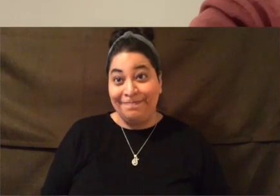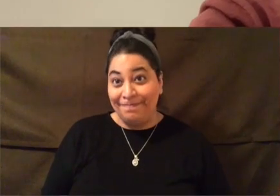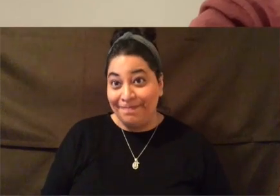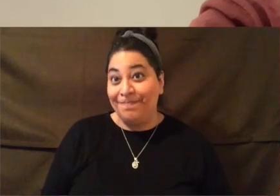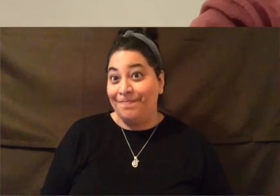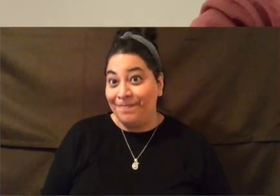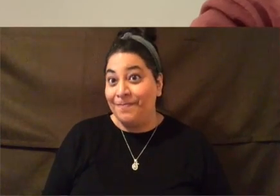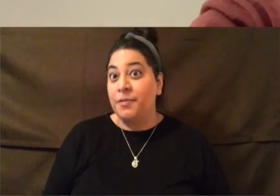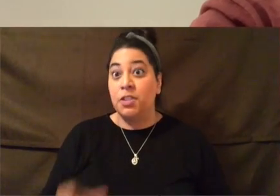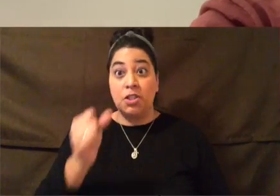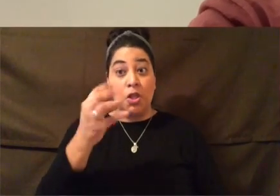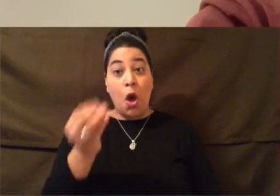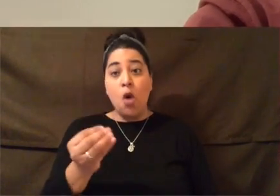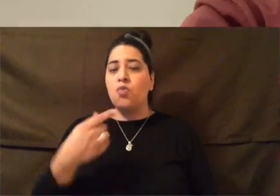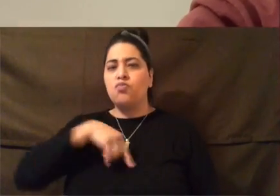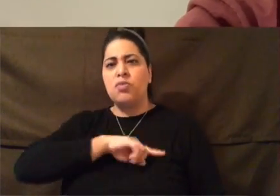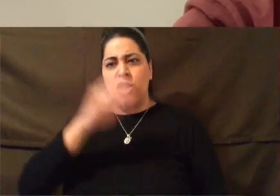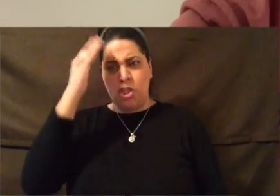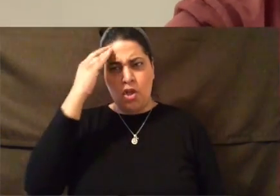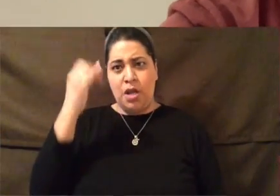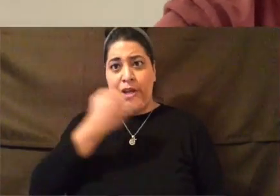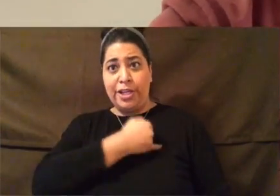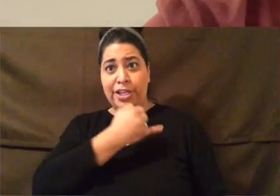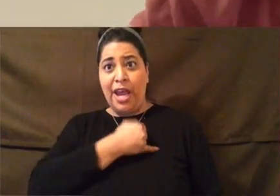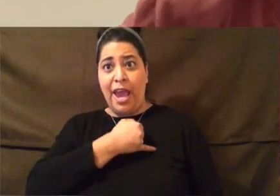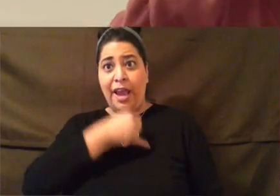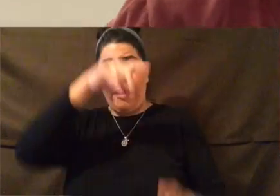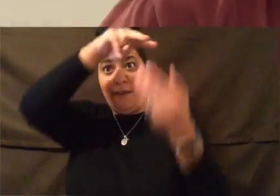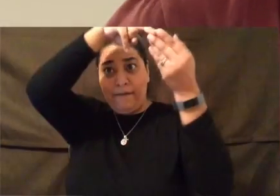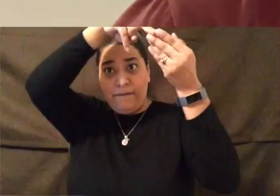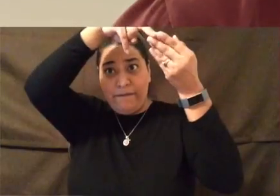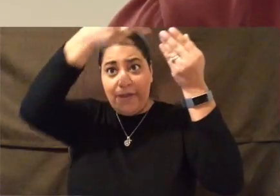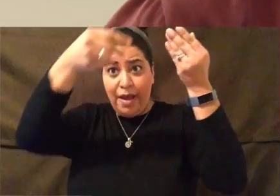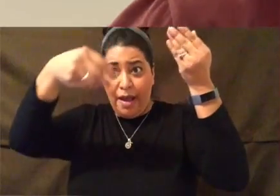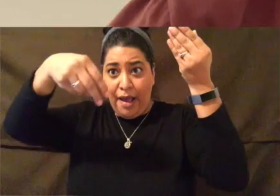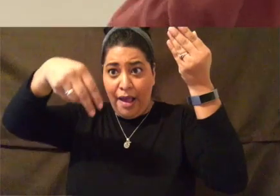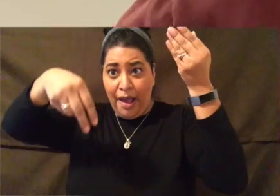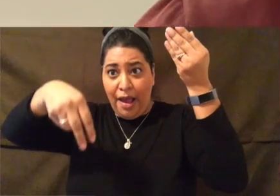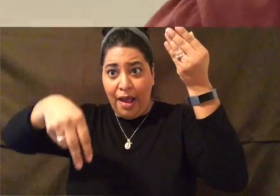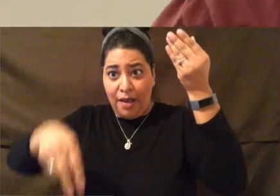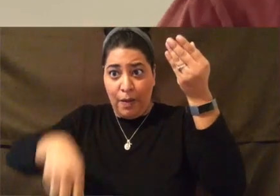And that's it. So we know that Jack just